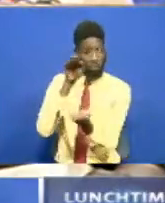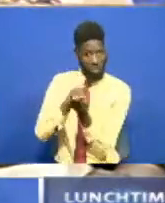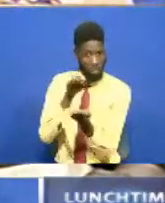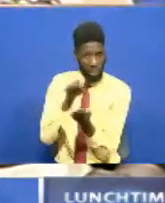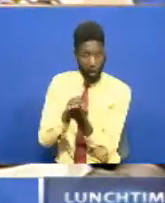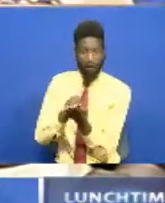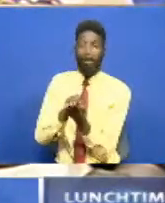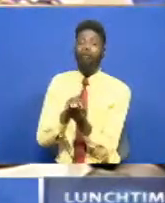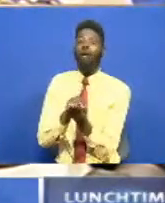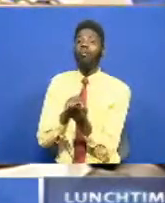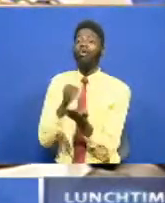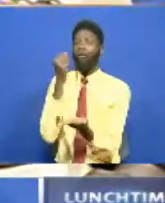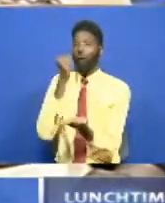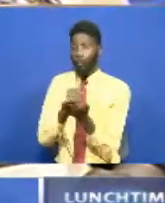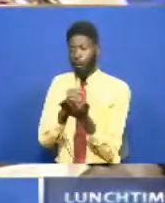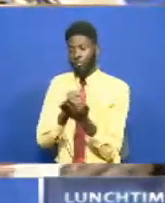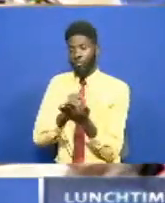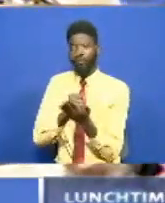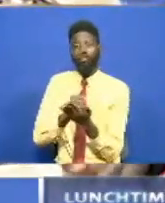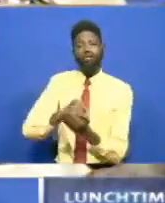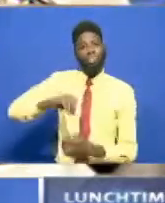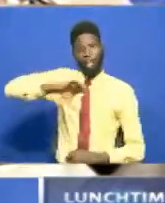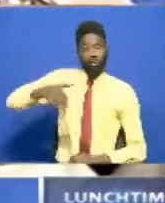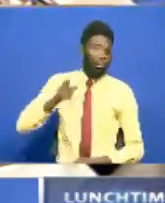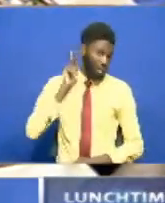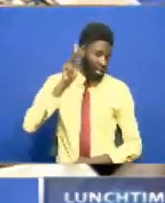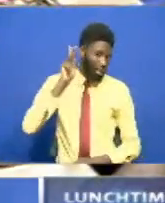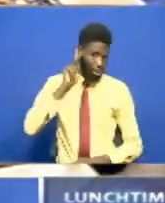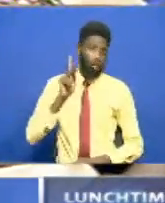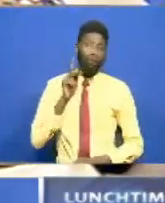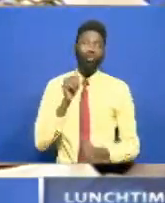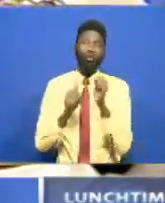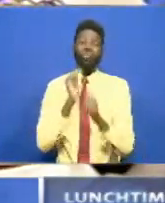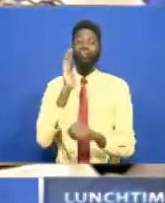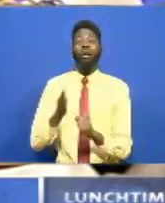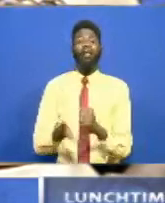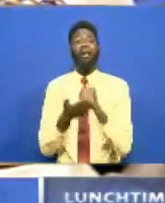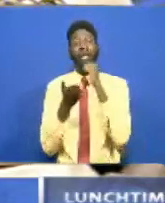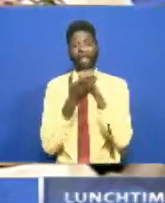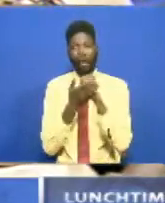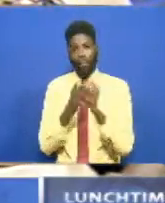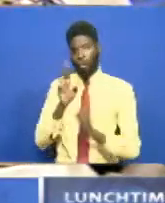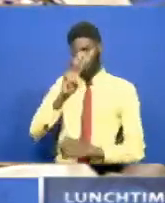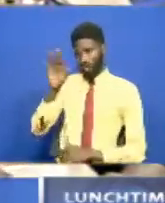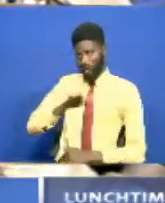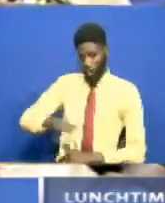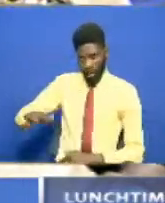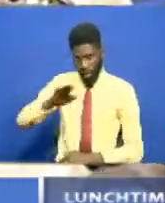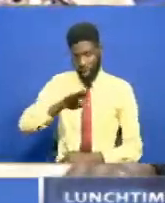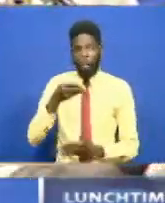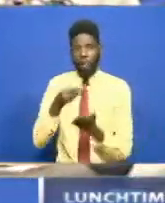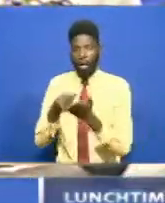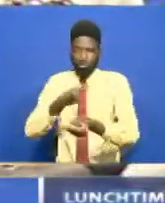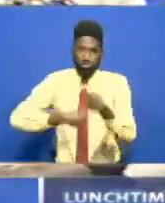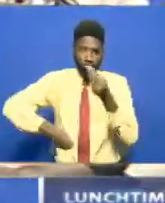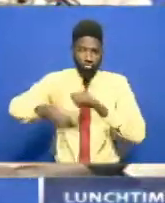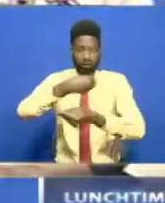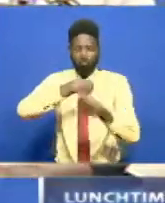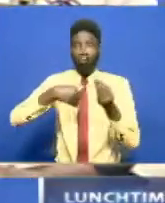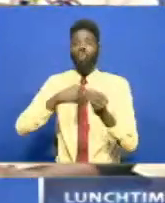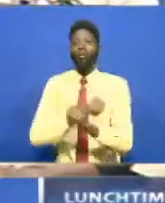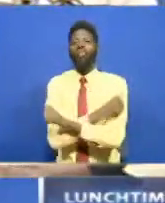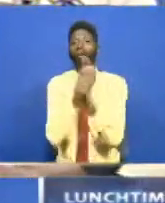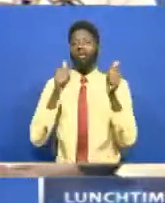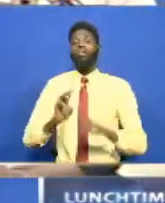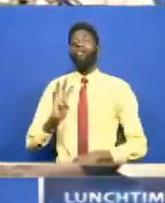Kenya in Kisii County that will see to it that cash flow in the western region is improved. It is the fourth cash center that